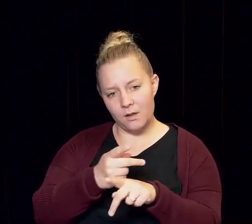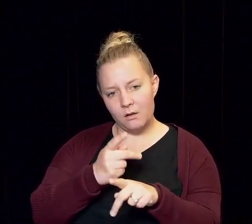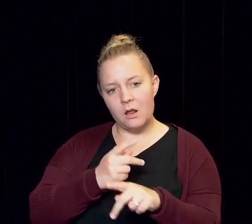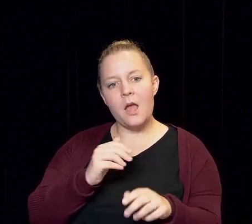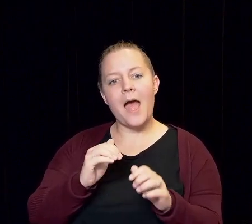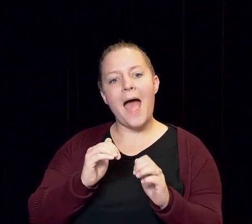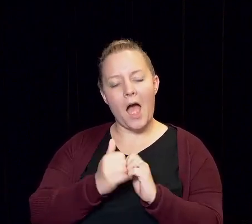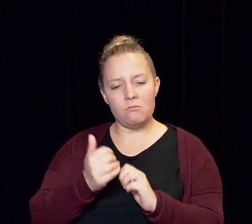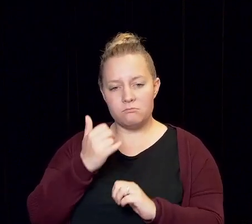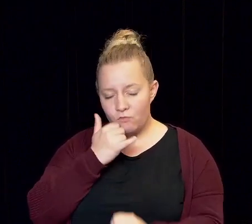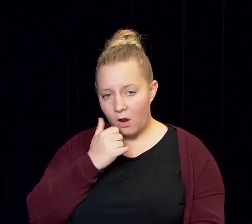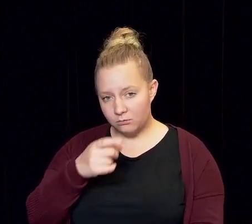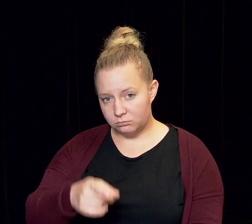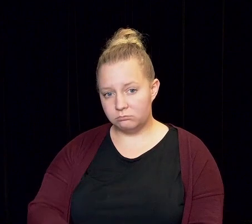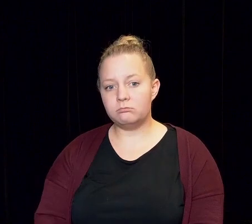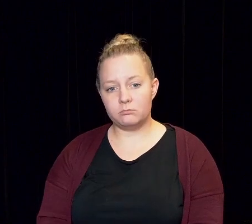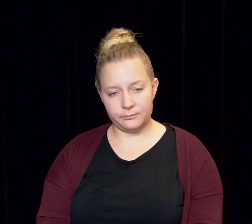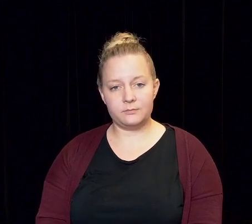were.